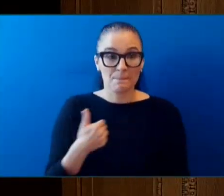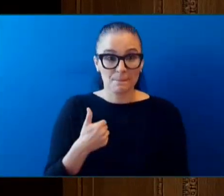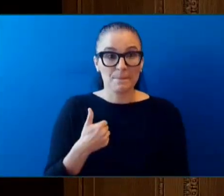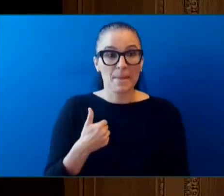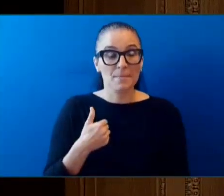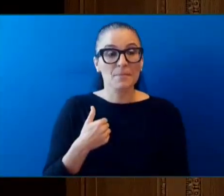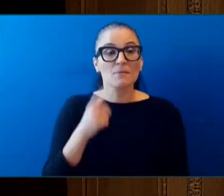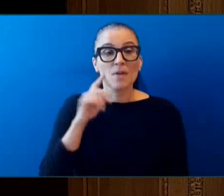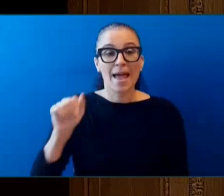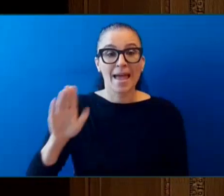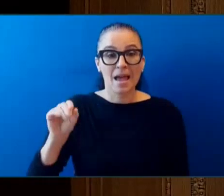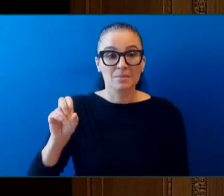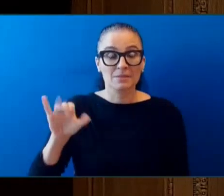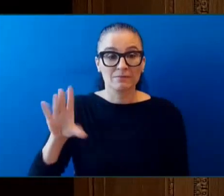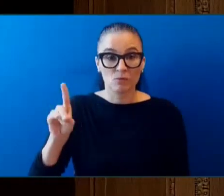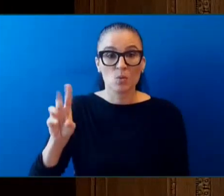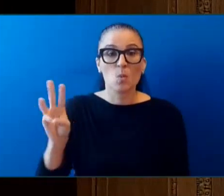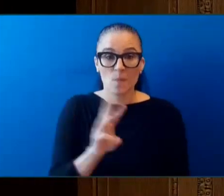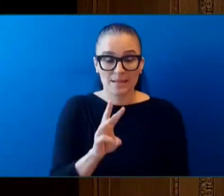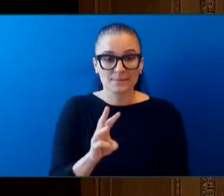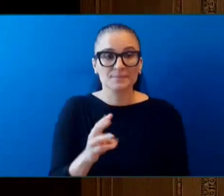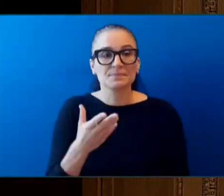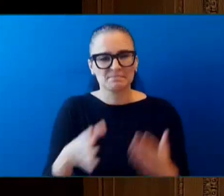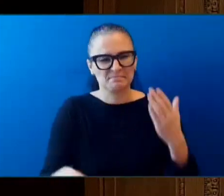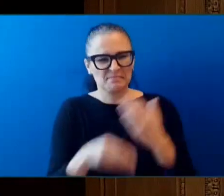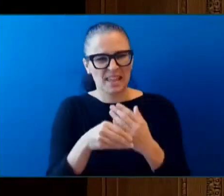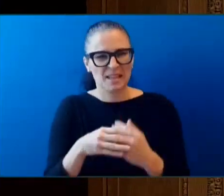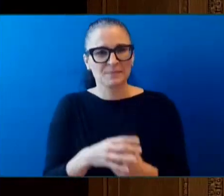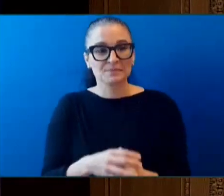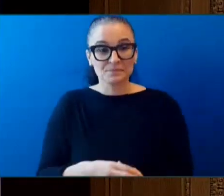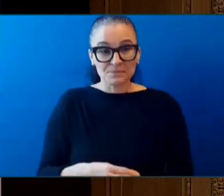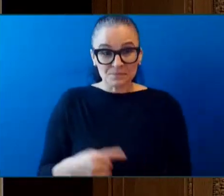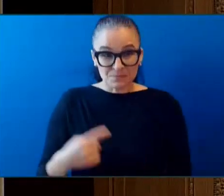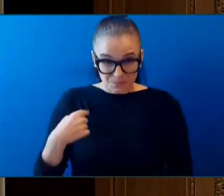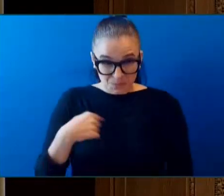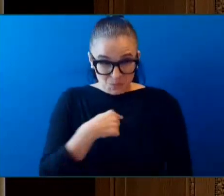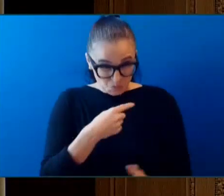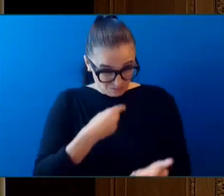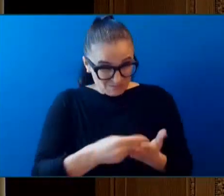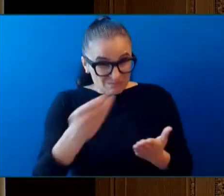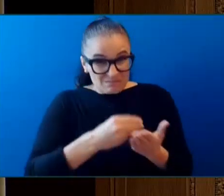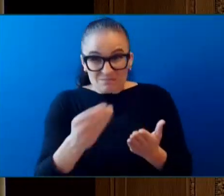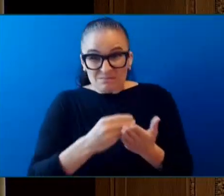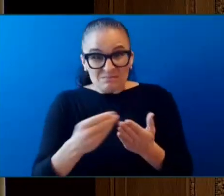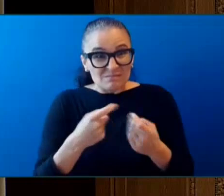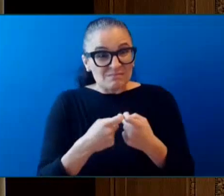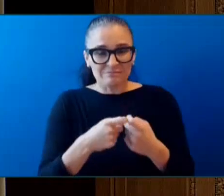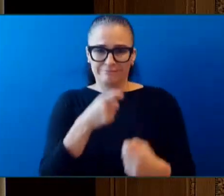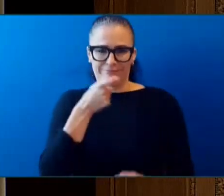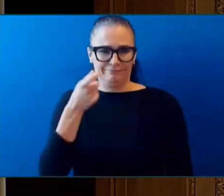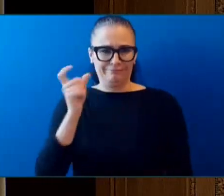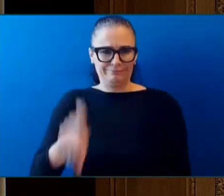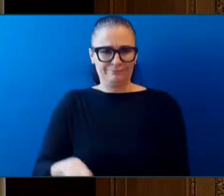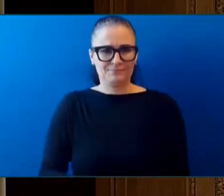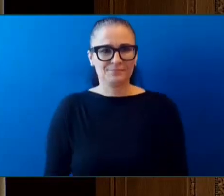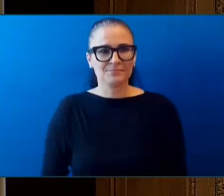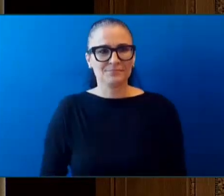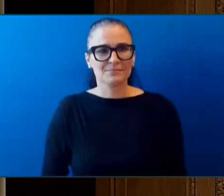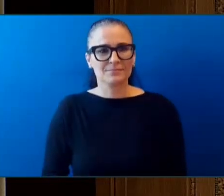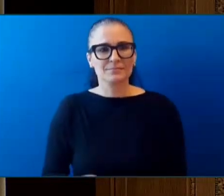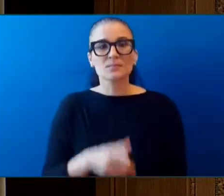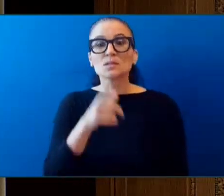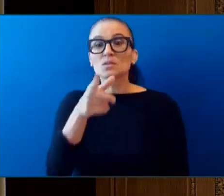Electricity we didn't need from the party that opposed Site C, from the party